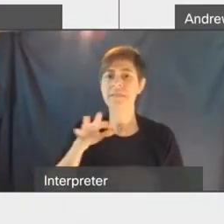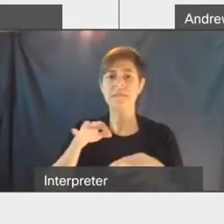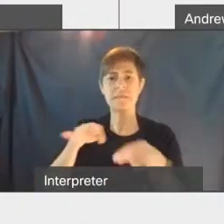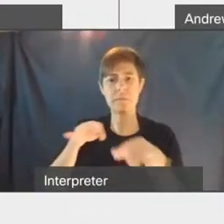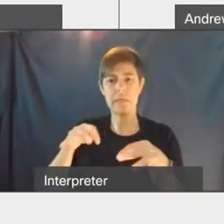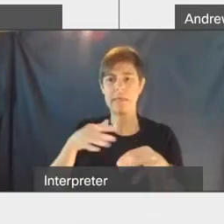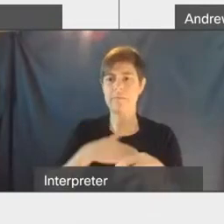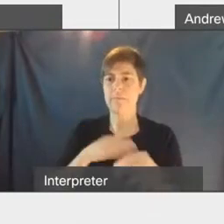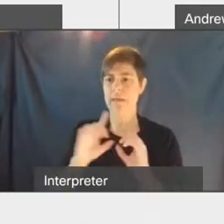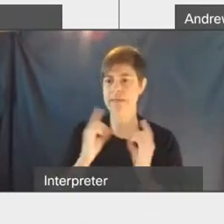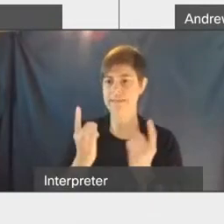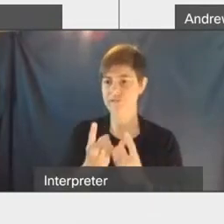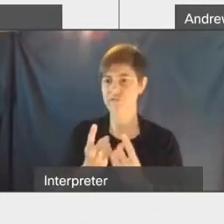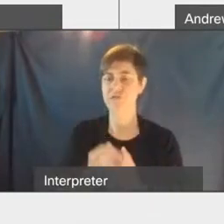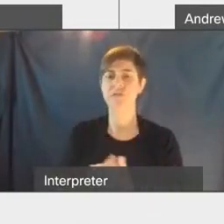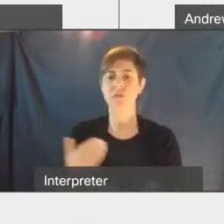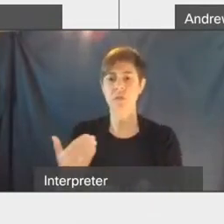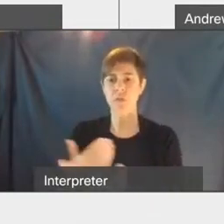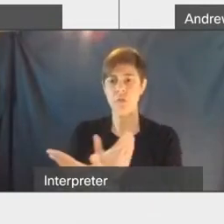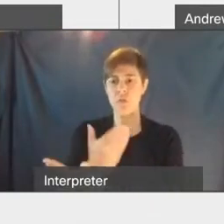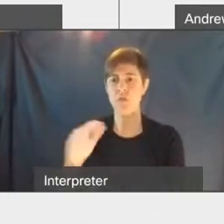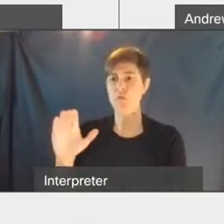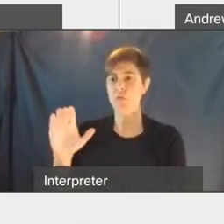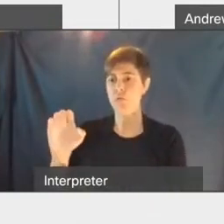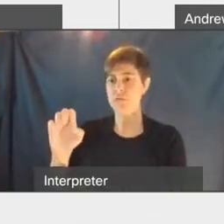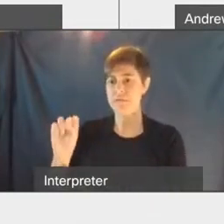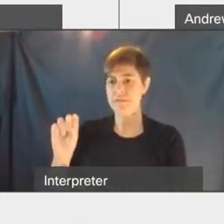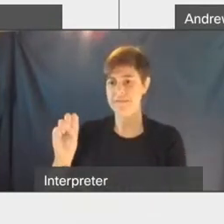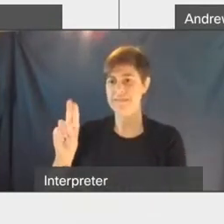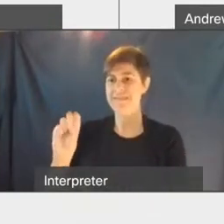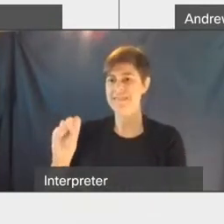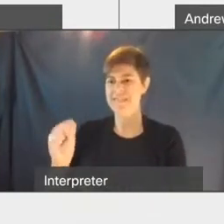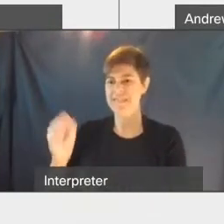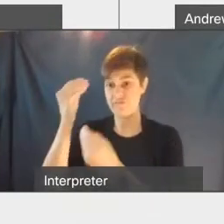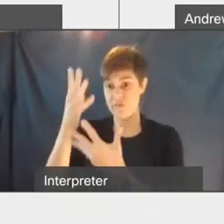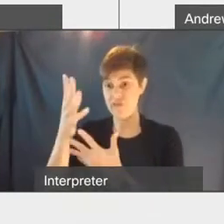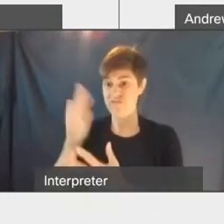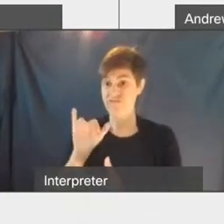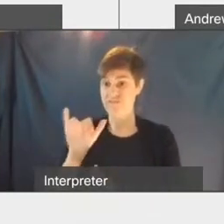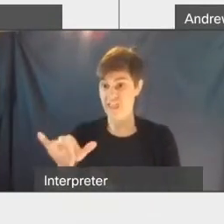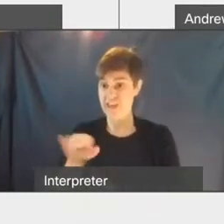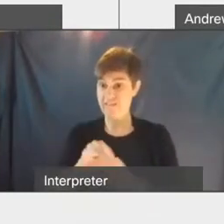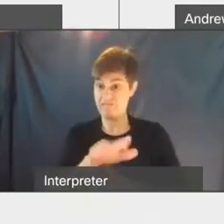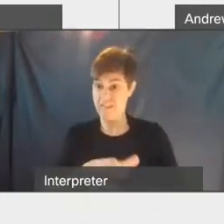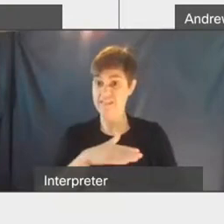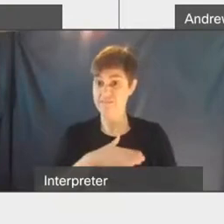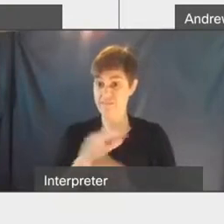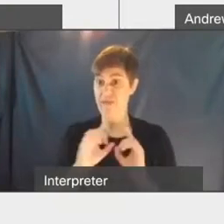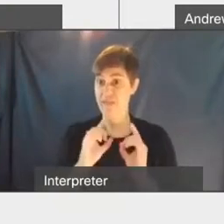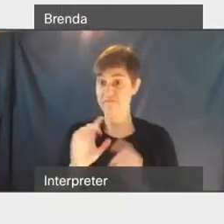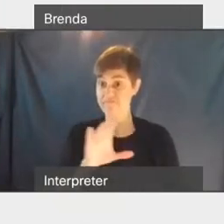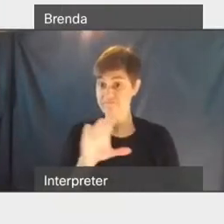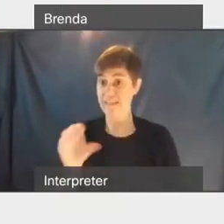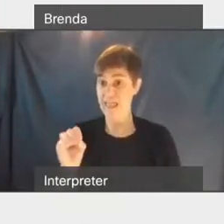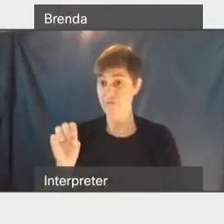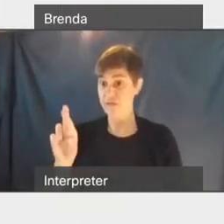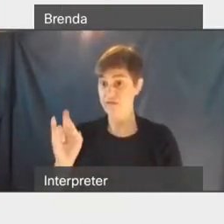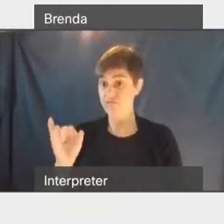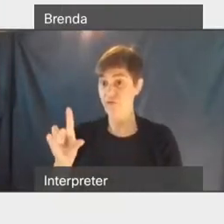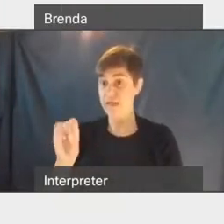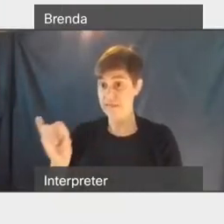district, new census facts that affect Riley County and my district, and I'm going to try to be